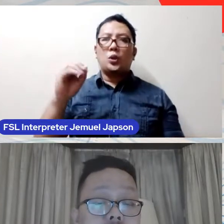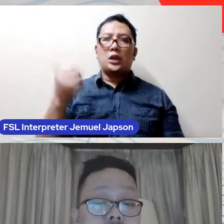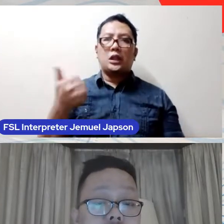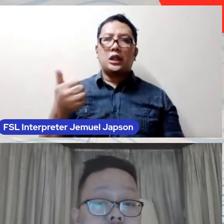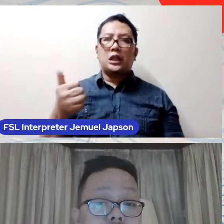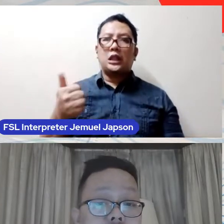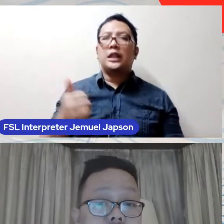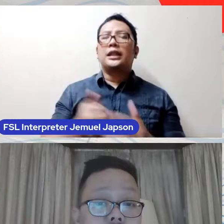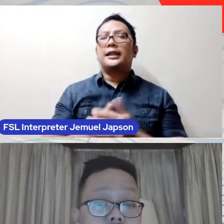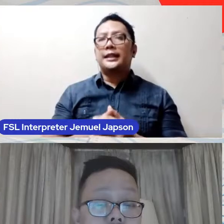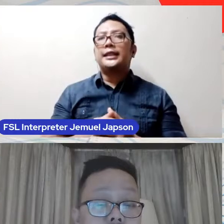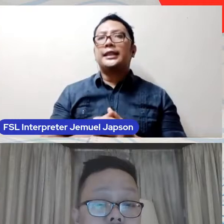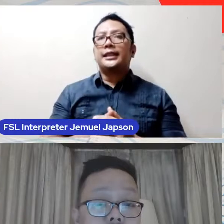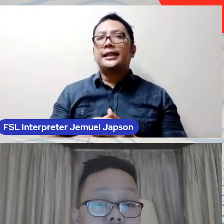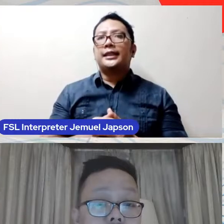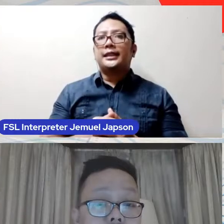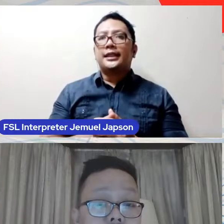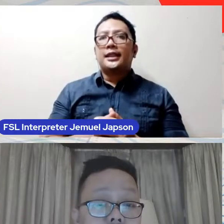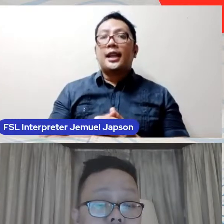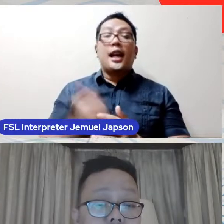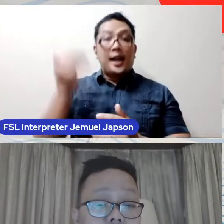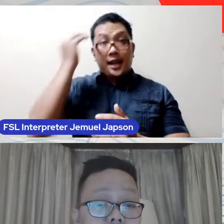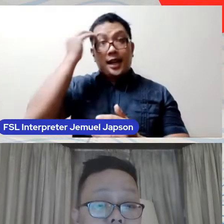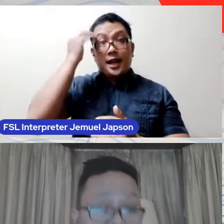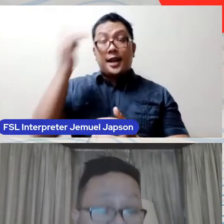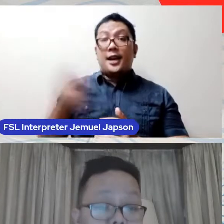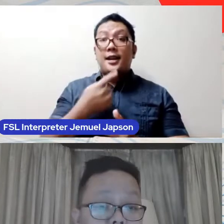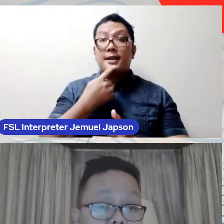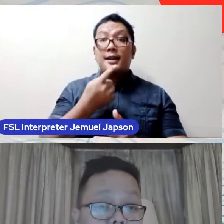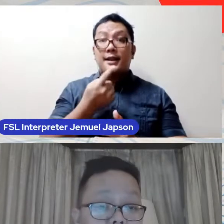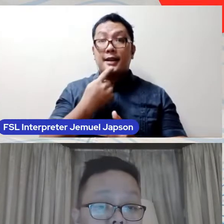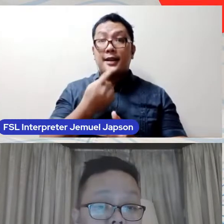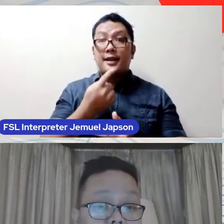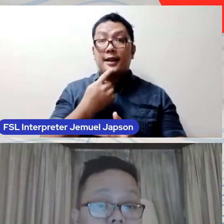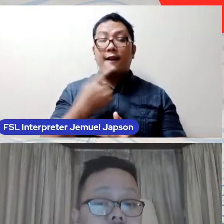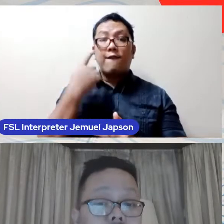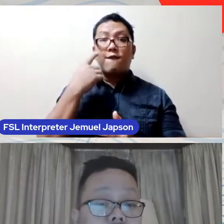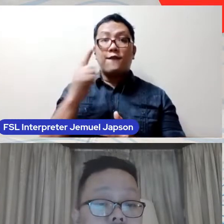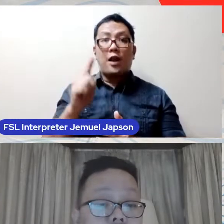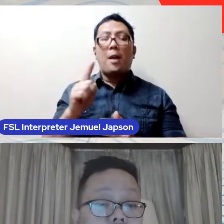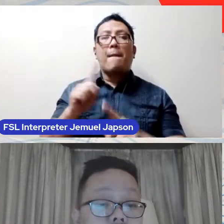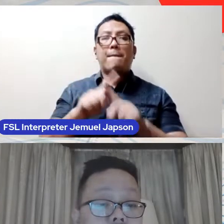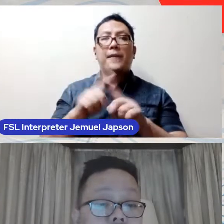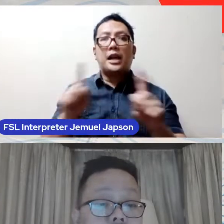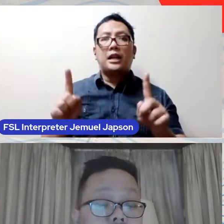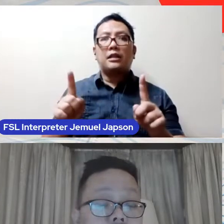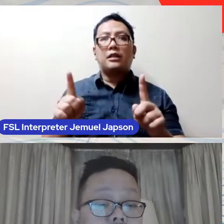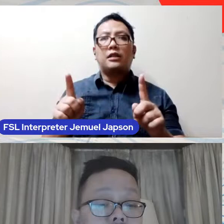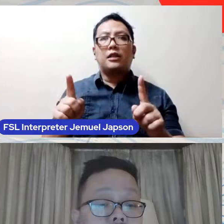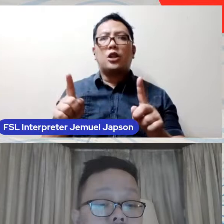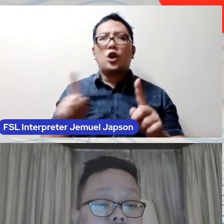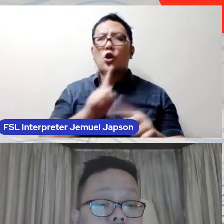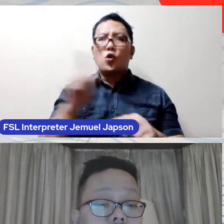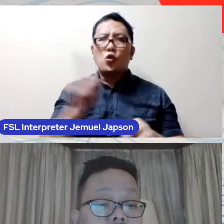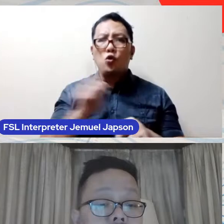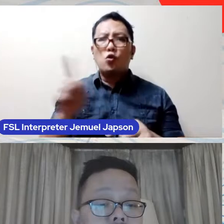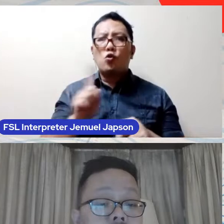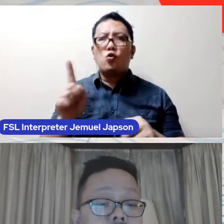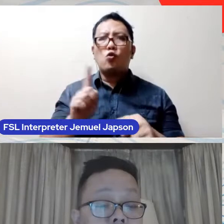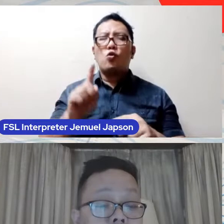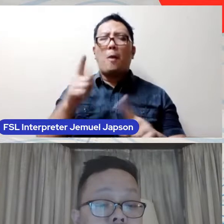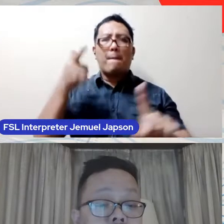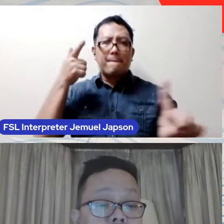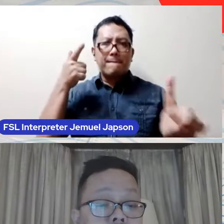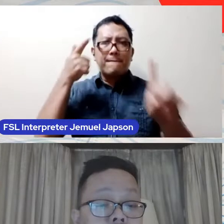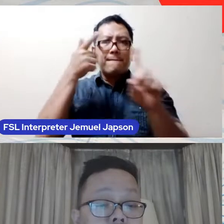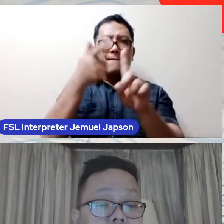po. And sir, I know you've mentioned what it is for, pero parang what really are the main objectives